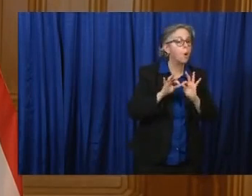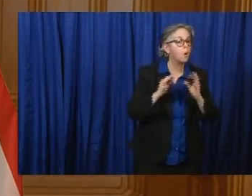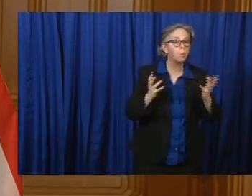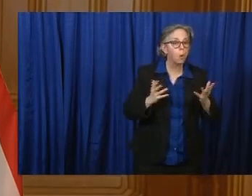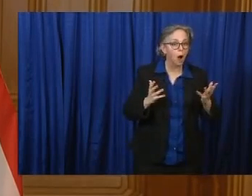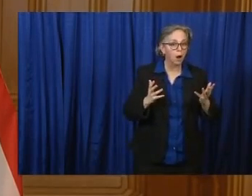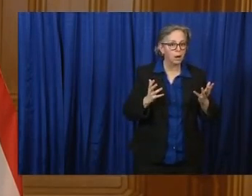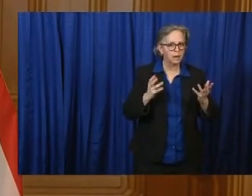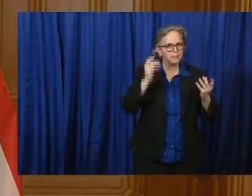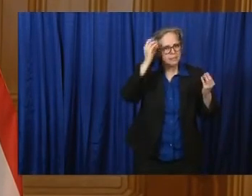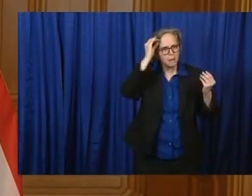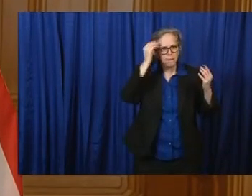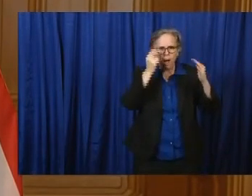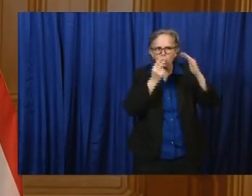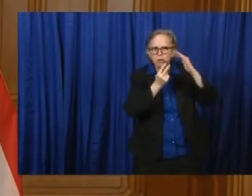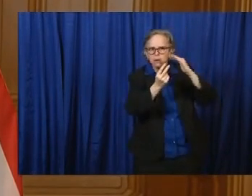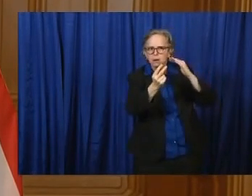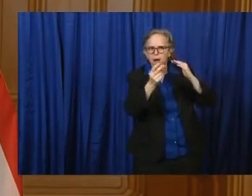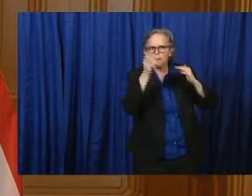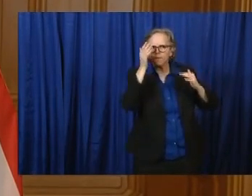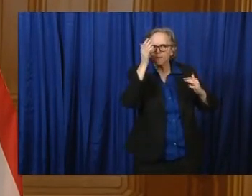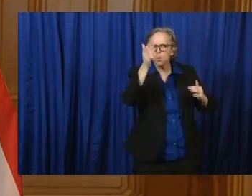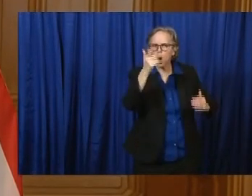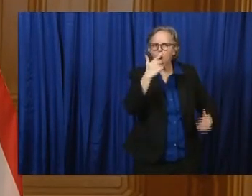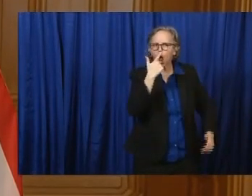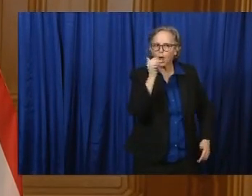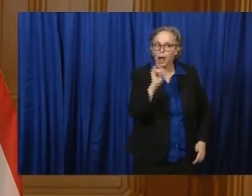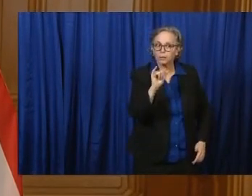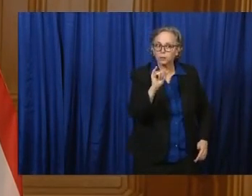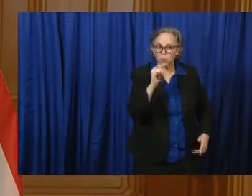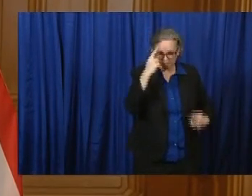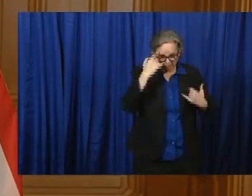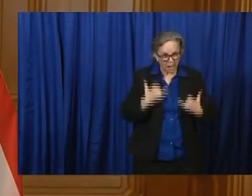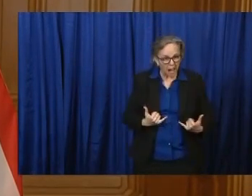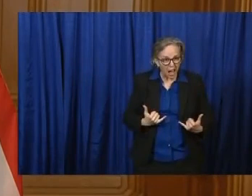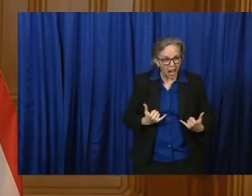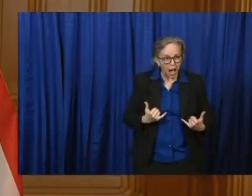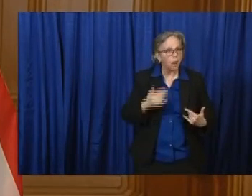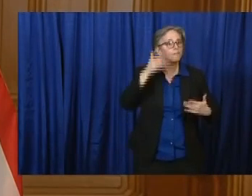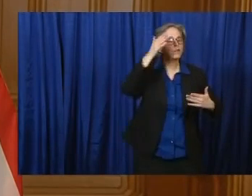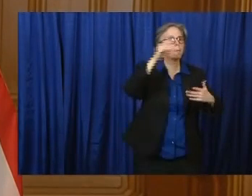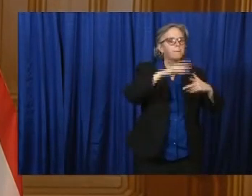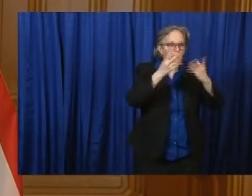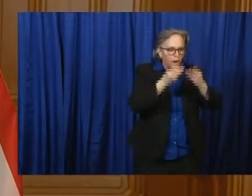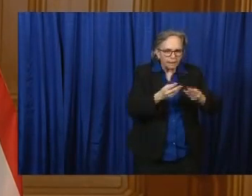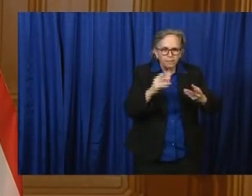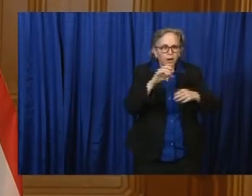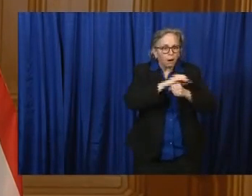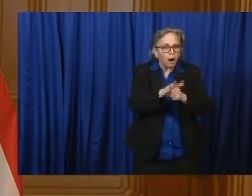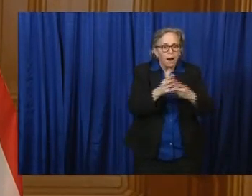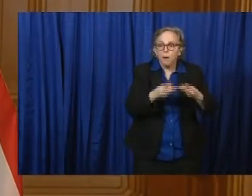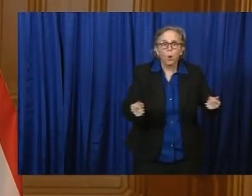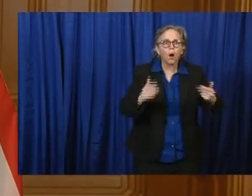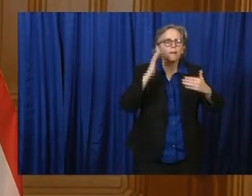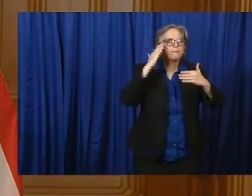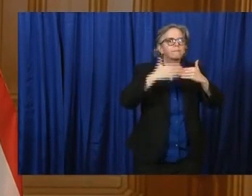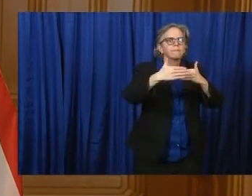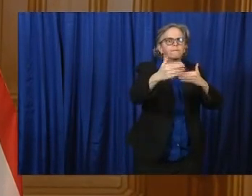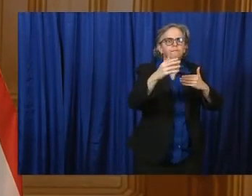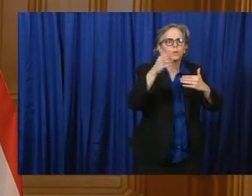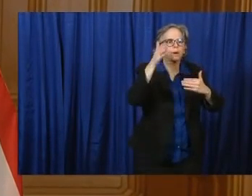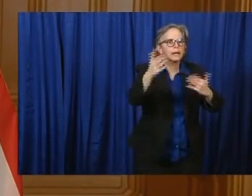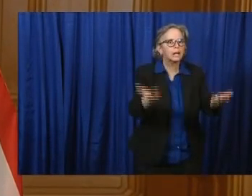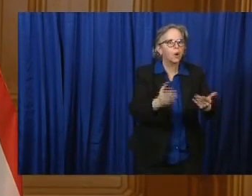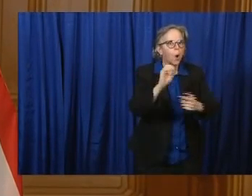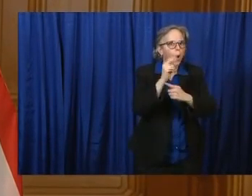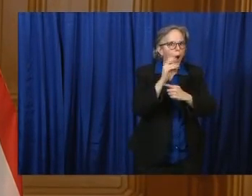and look to when we're going to come out of this and how we come out of this, that we have a group of businessmen and